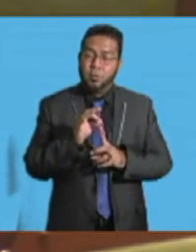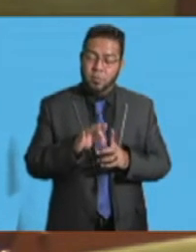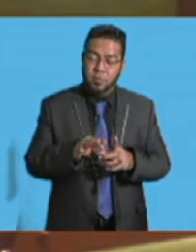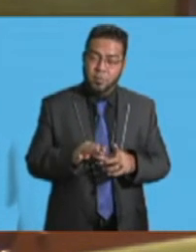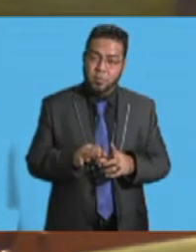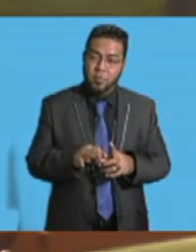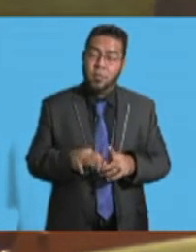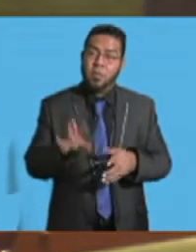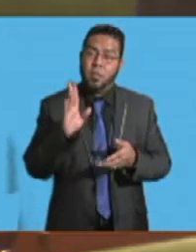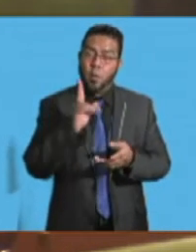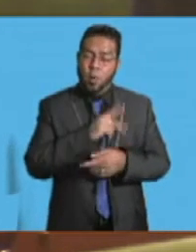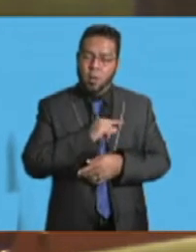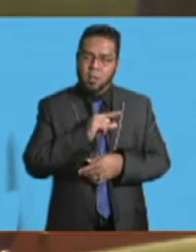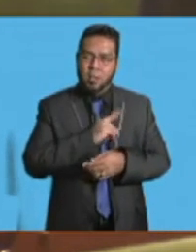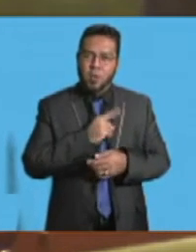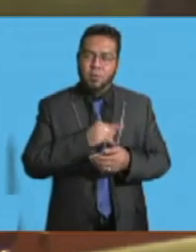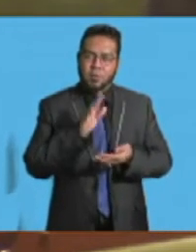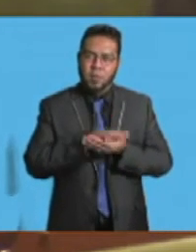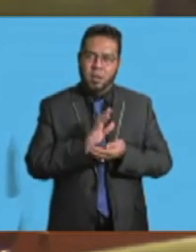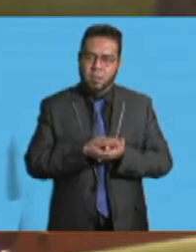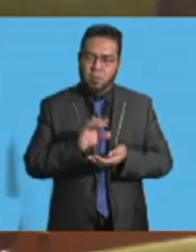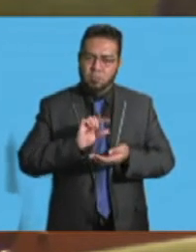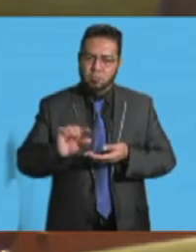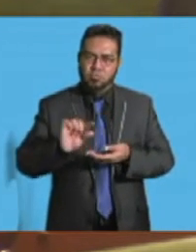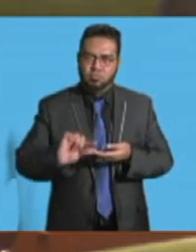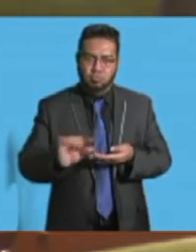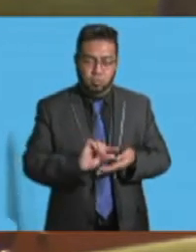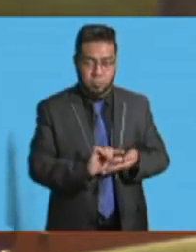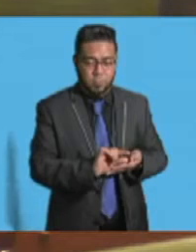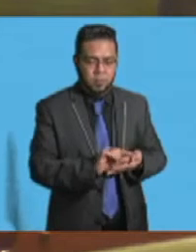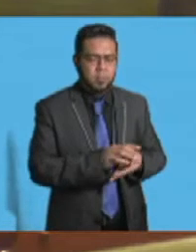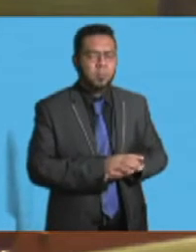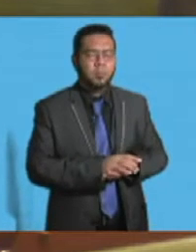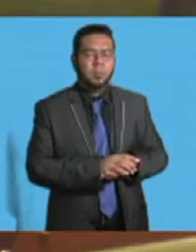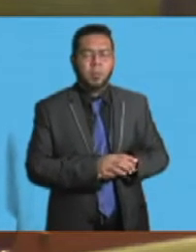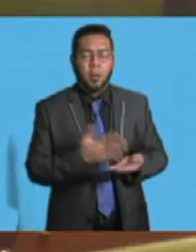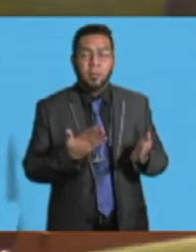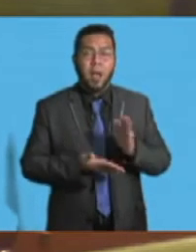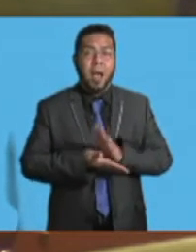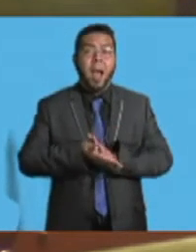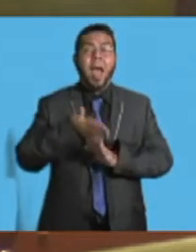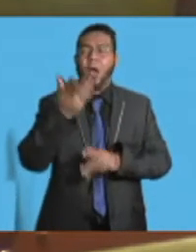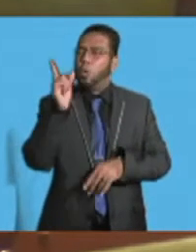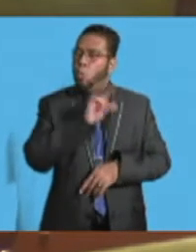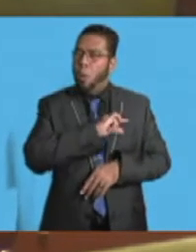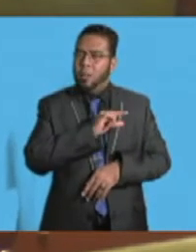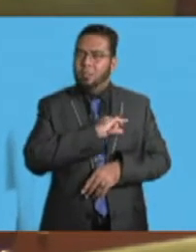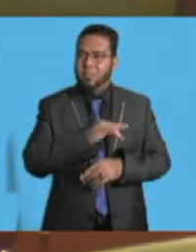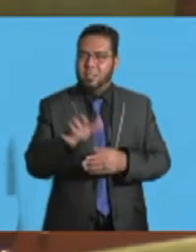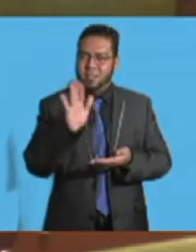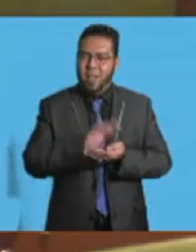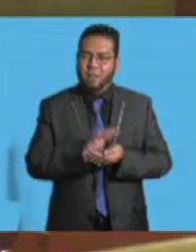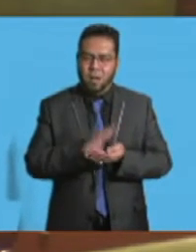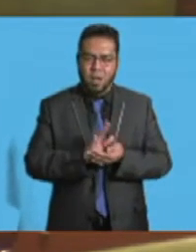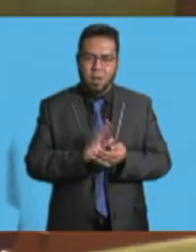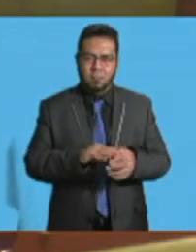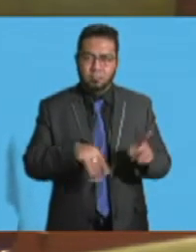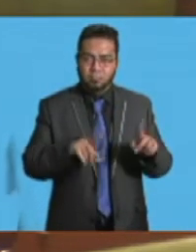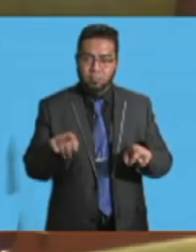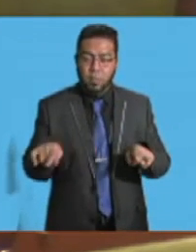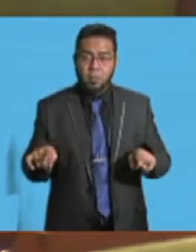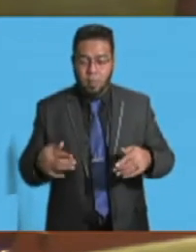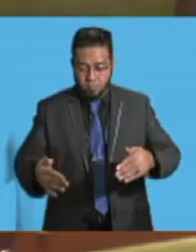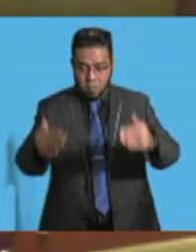of Kava production and also to grow exports of higher quality Kava products. Pineapple, Madam